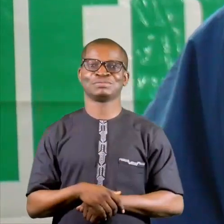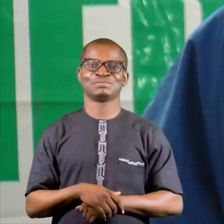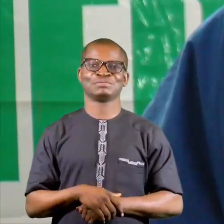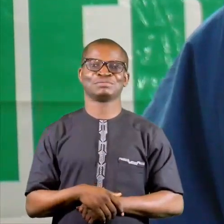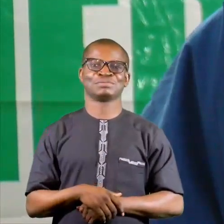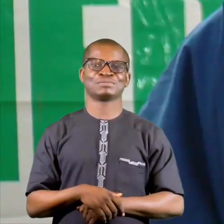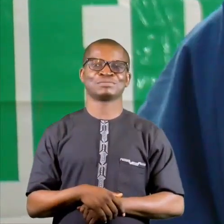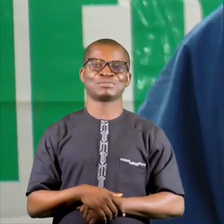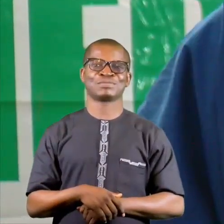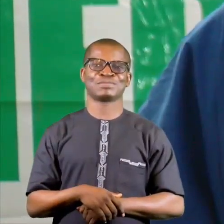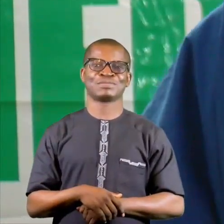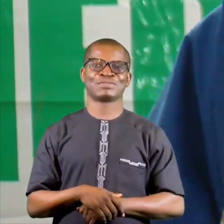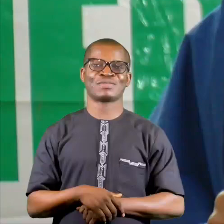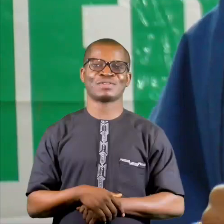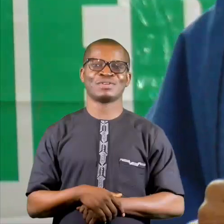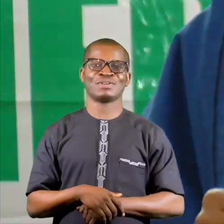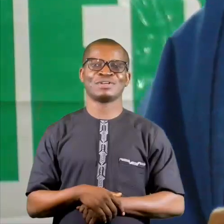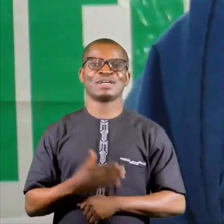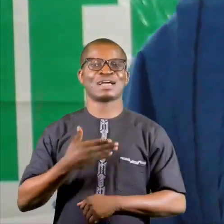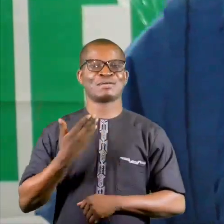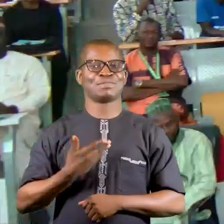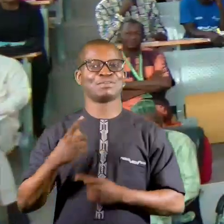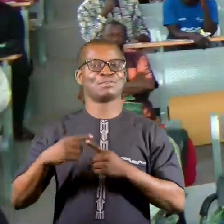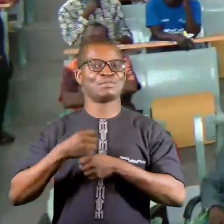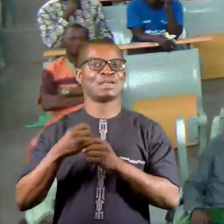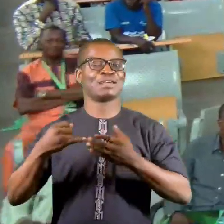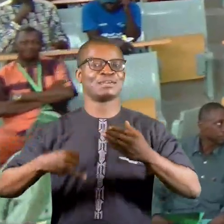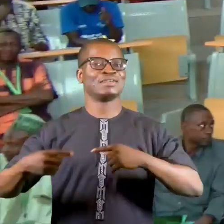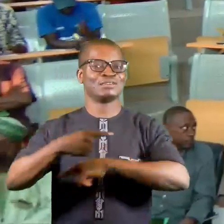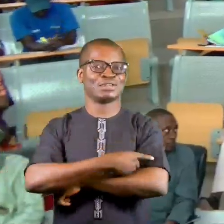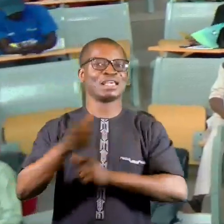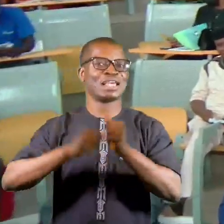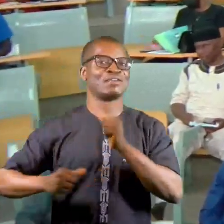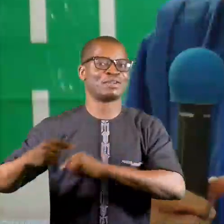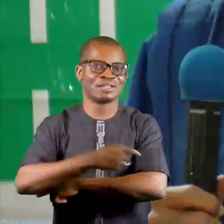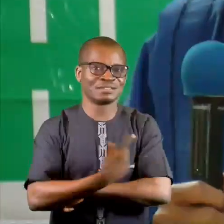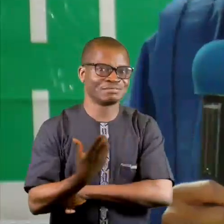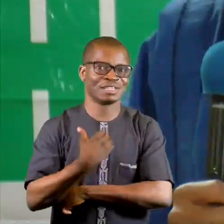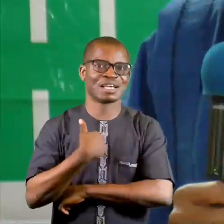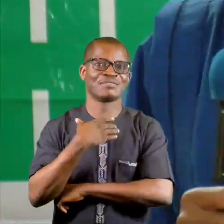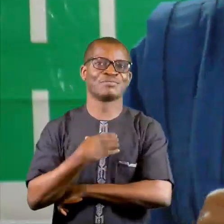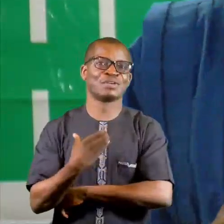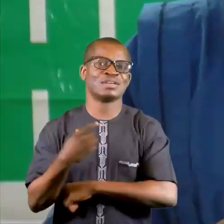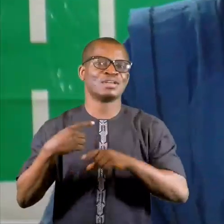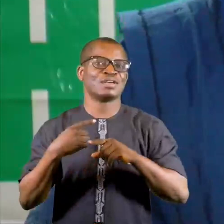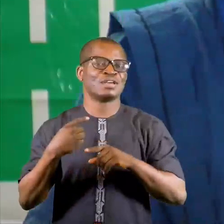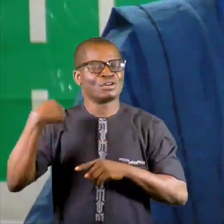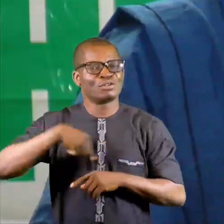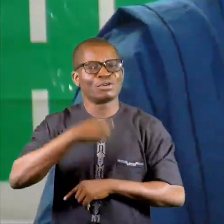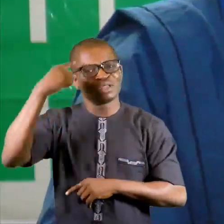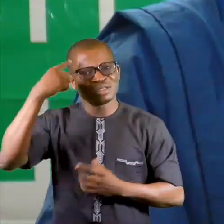feel honored to be able to make it today. Every day as a nation, we